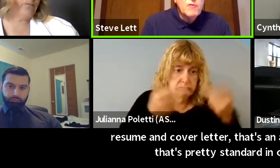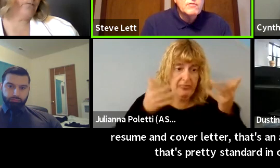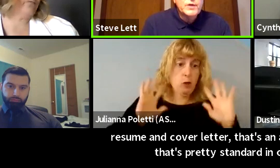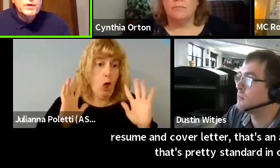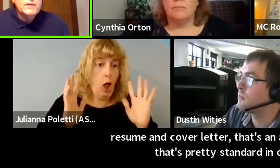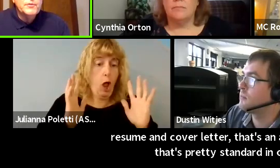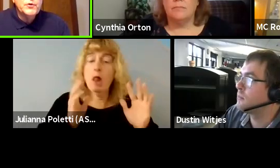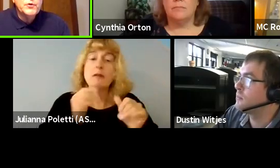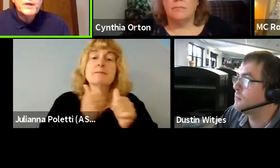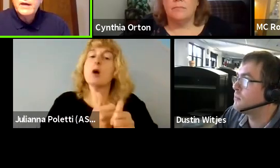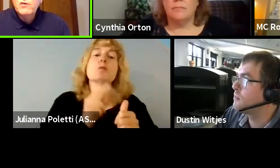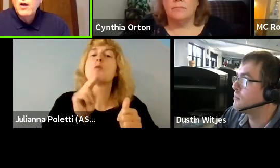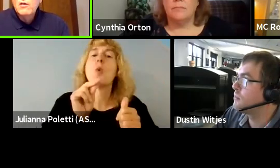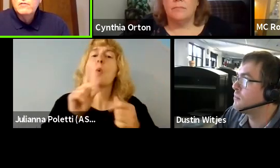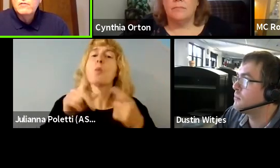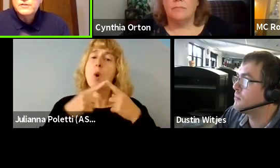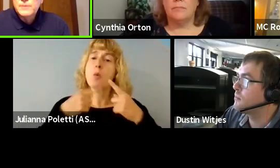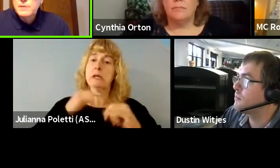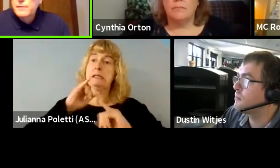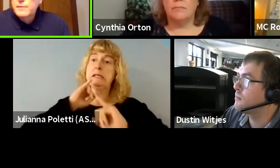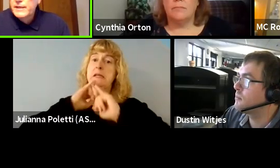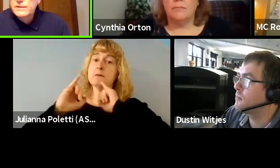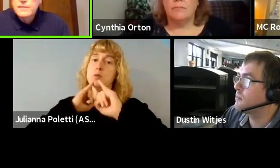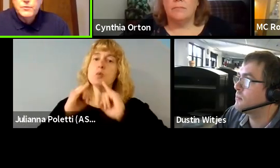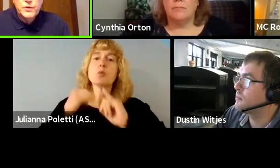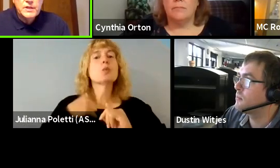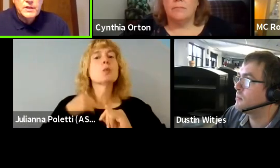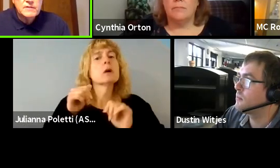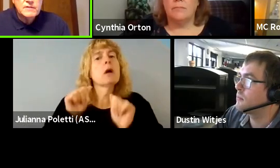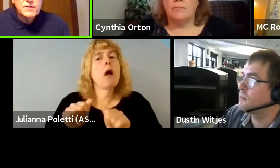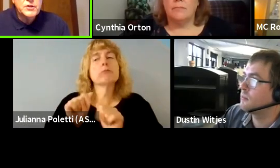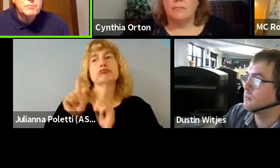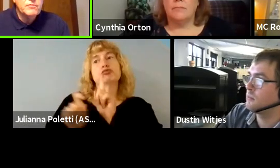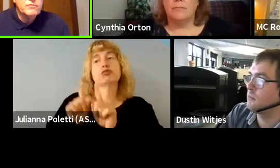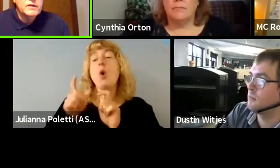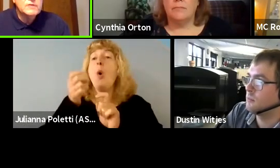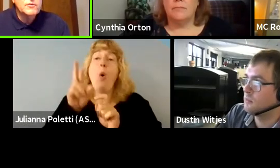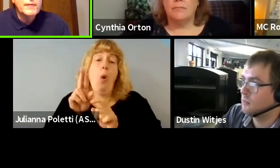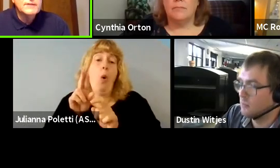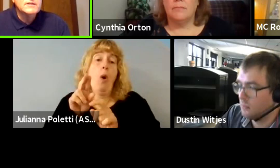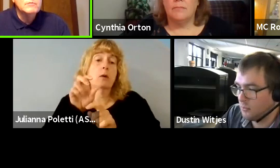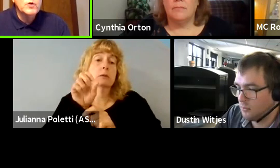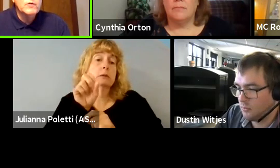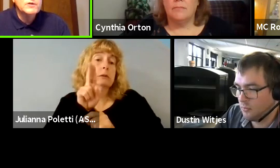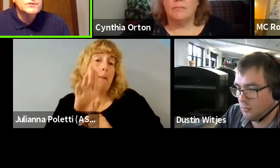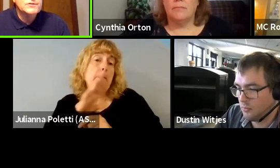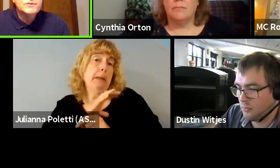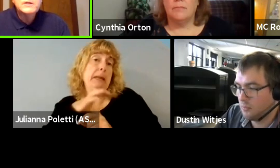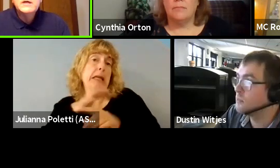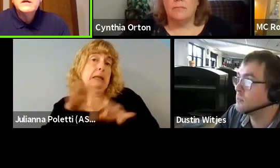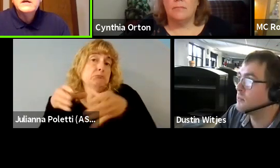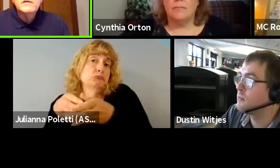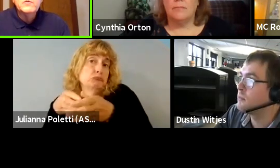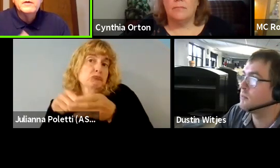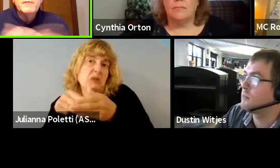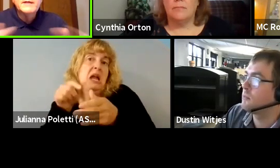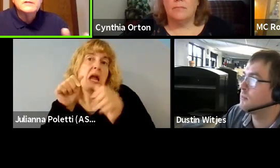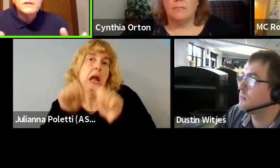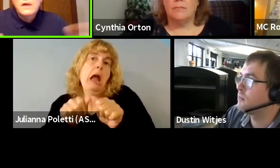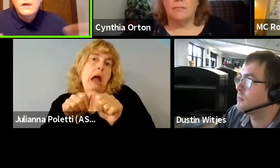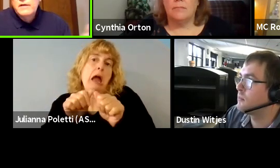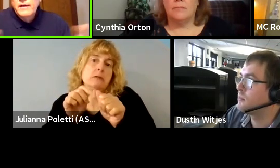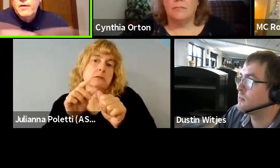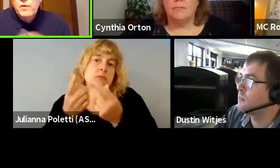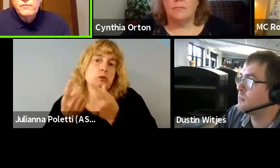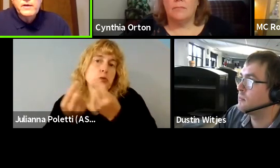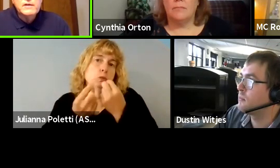interviewing. However we end up doing that, or however the subcommittee ends up doing that, there's nothing preventing us from asking more questions that we might